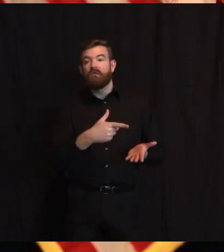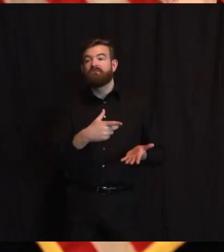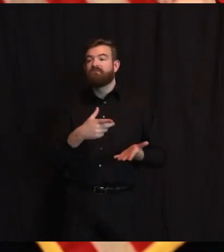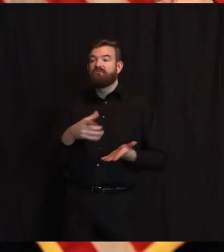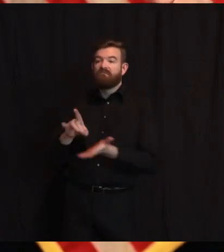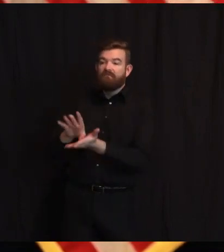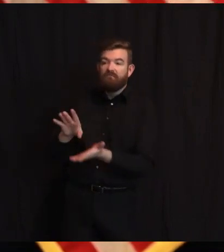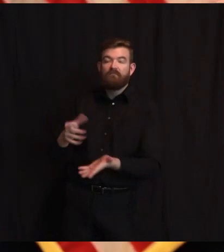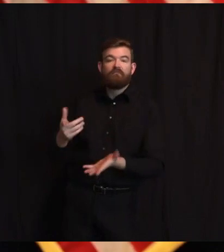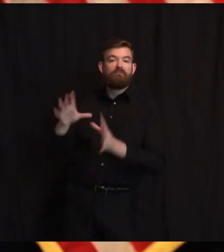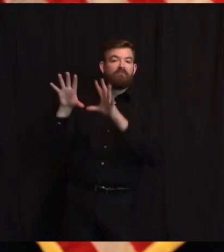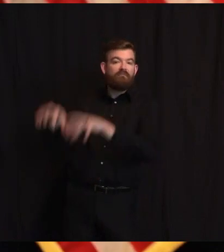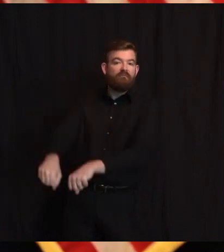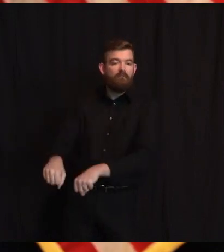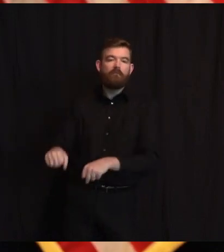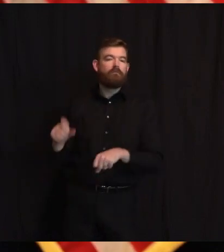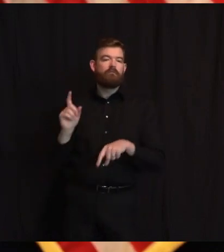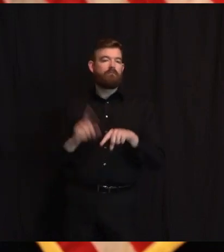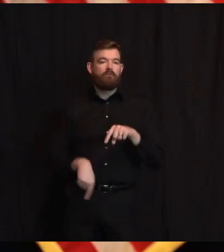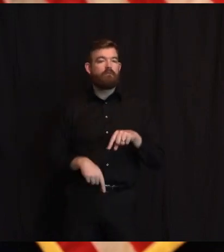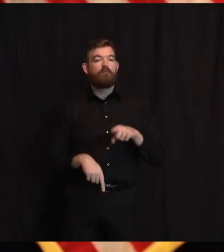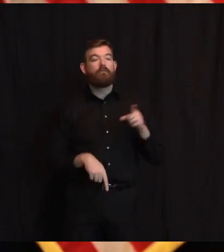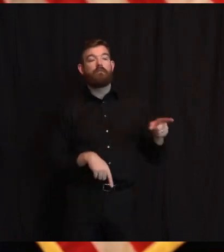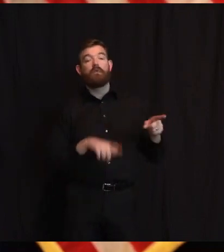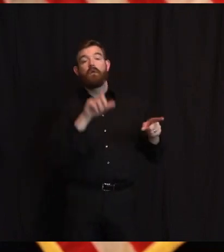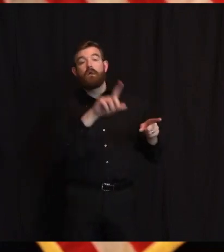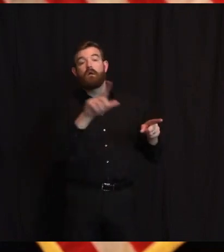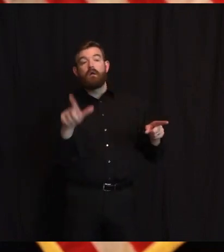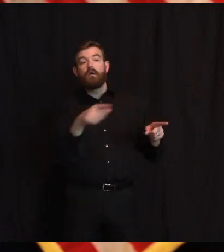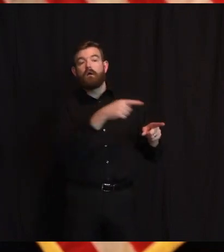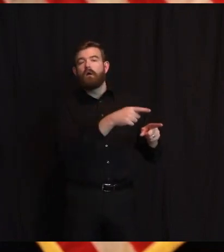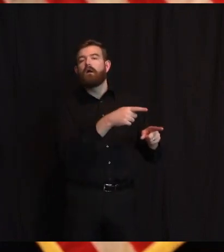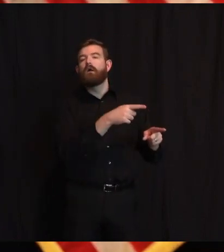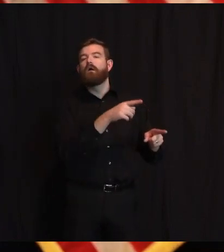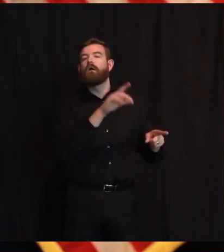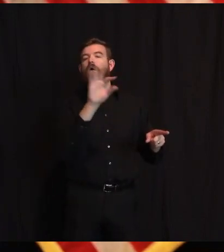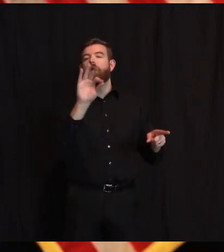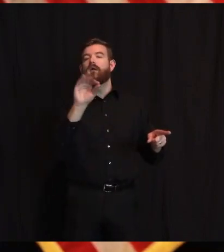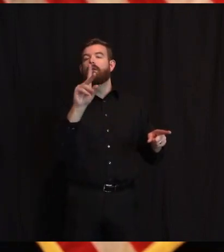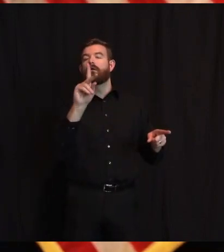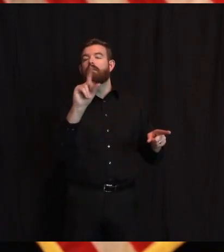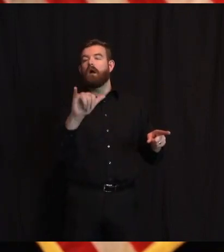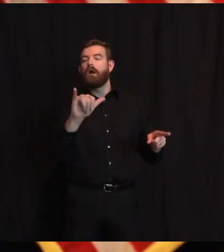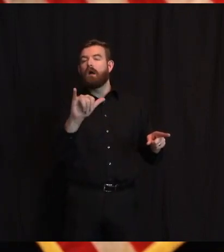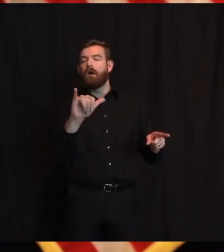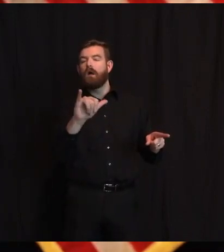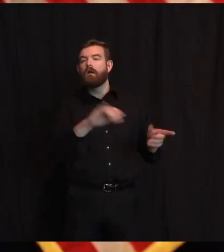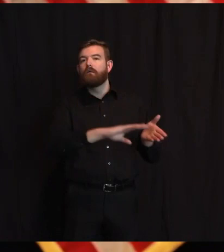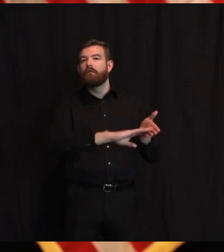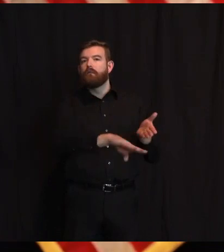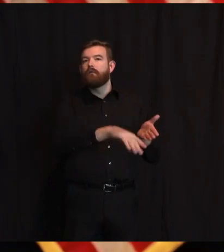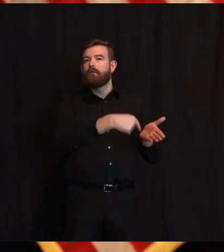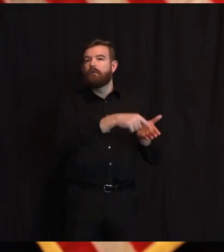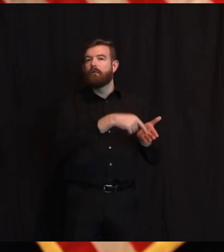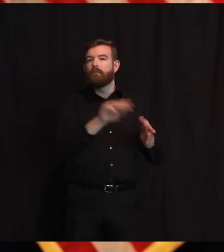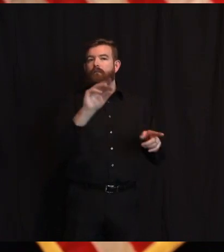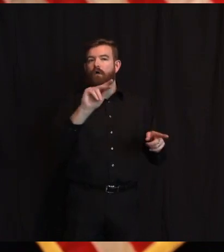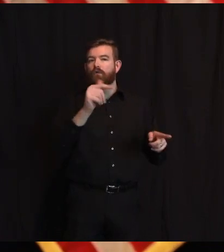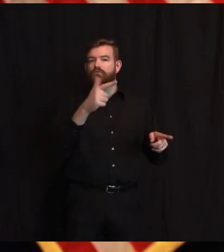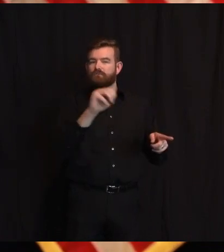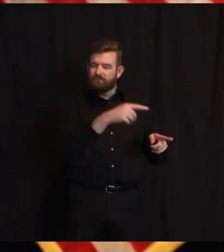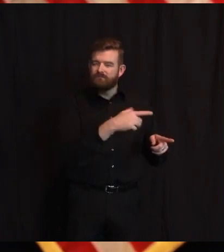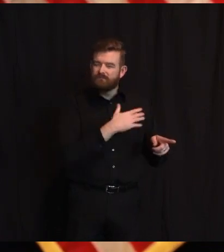their mortgage bank, we expect them to pass that holiday on to people who are renting from them. I've not heard the question, nor have I considered